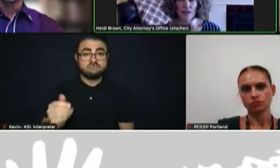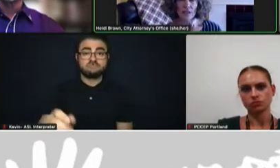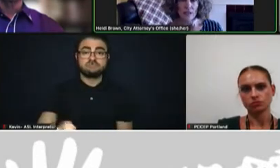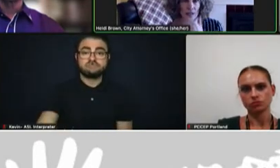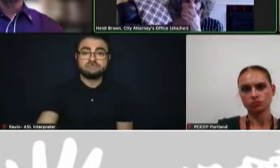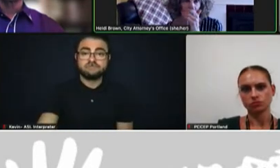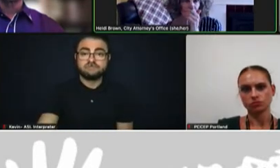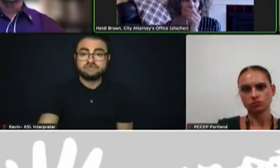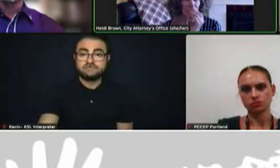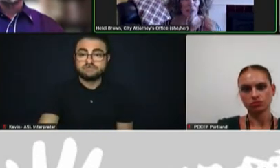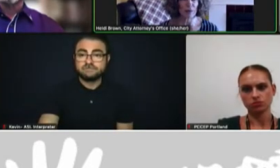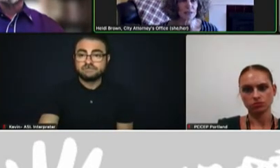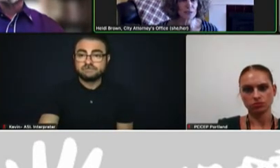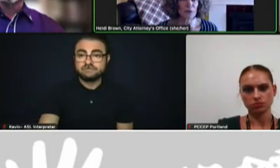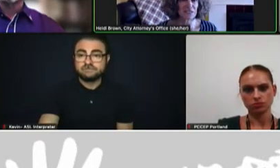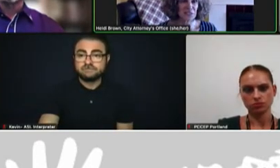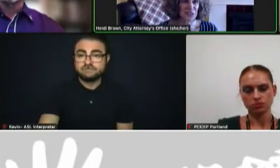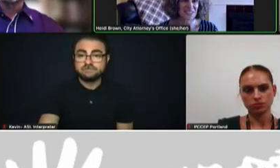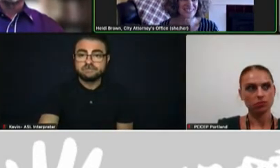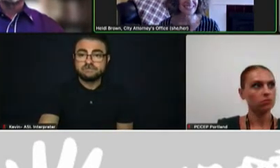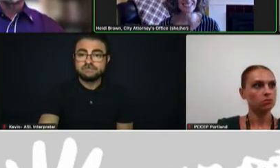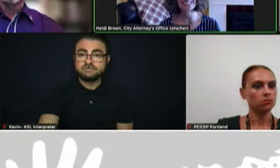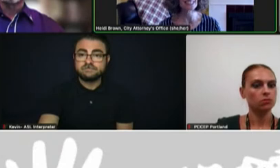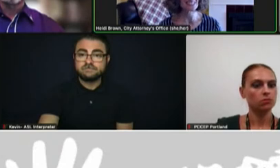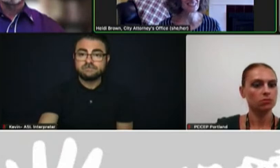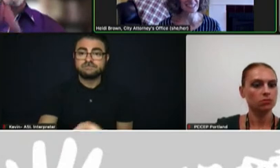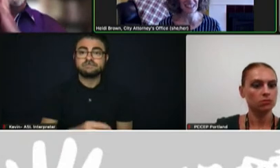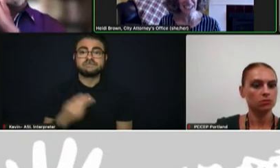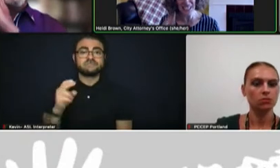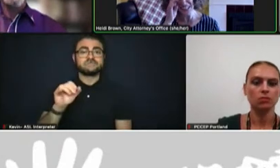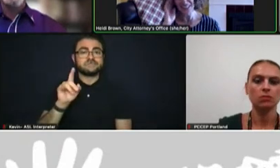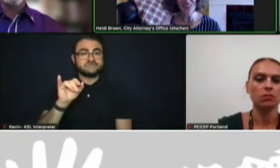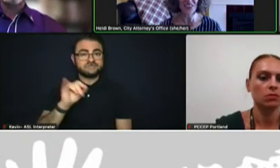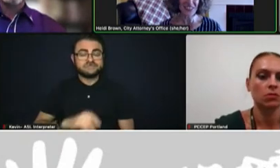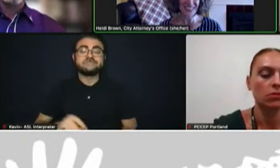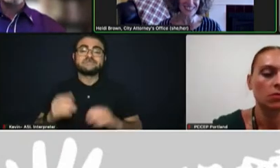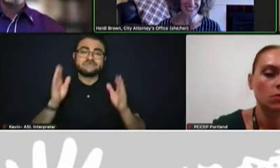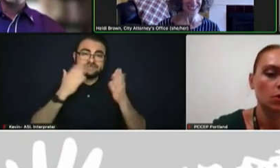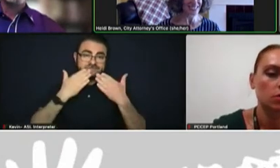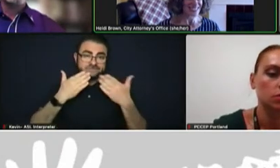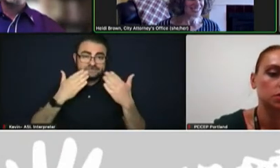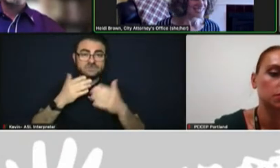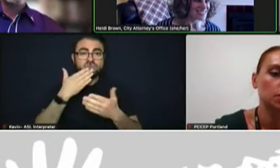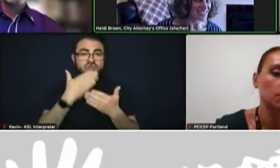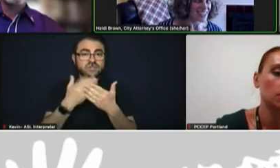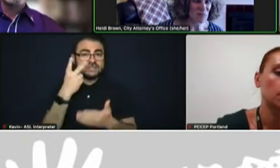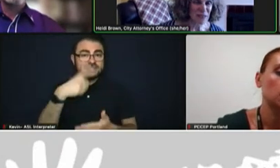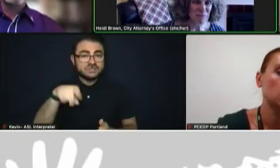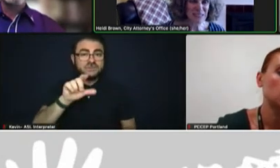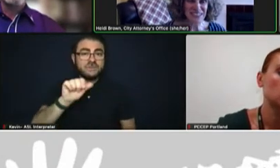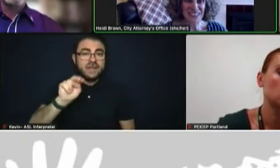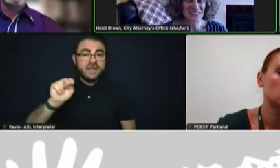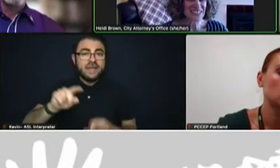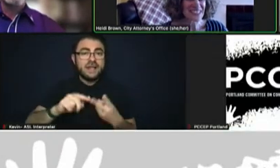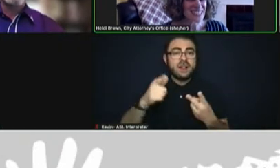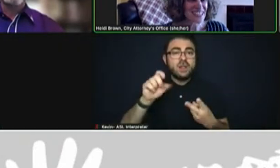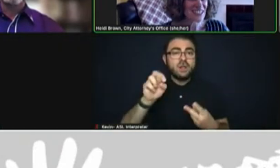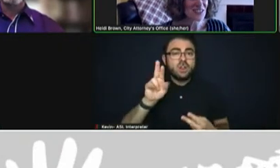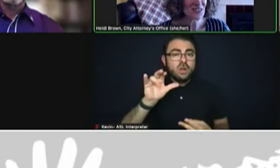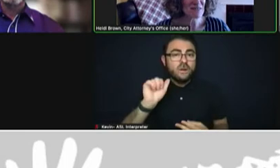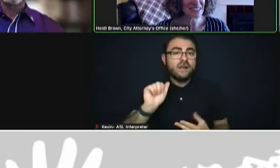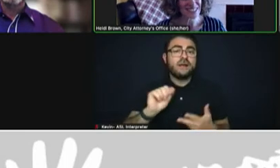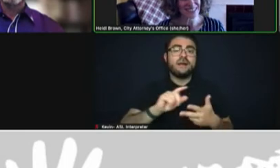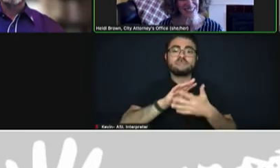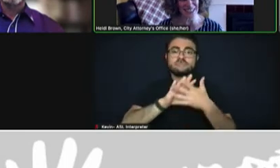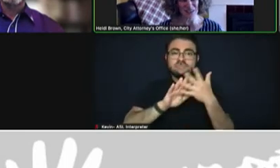Great. Thank you, Pastor Weidner. Always great to see you and Ann and Gloria. I hope I didn't miss anyone that I